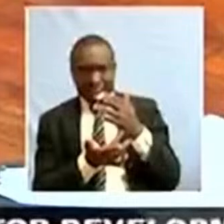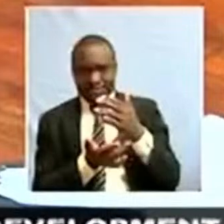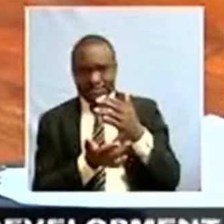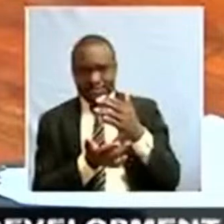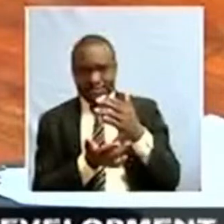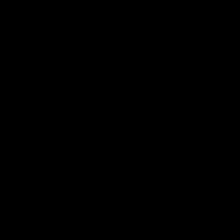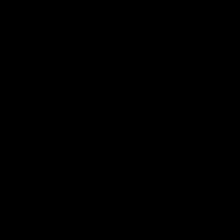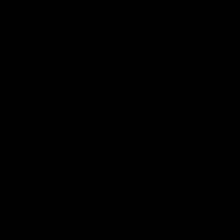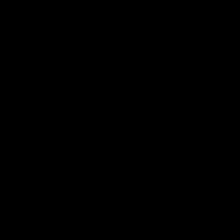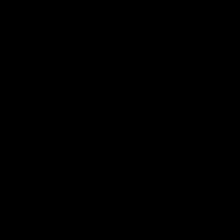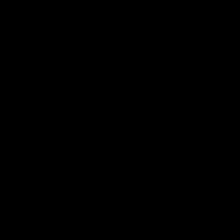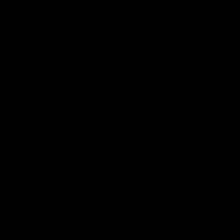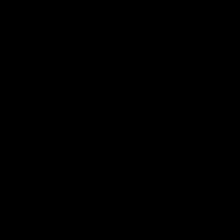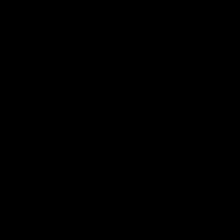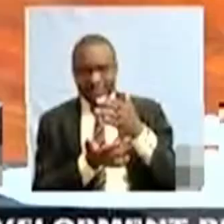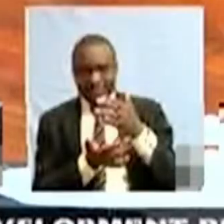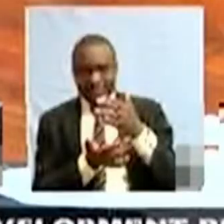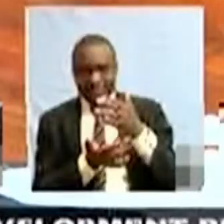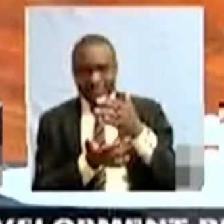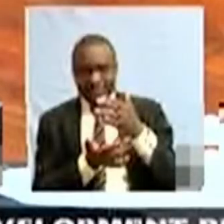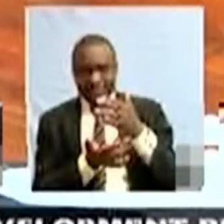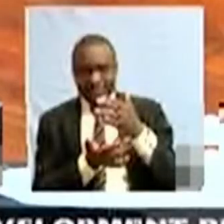be about